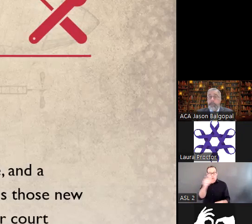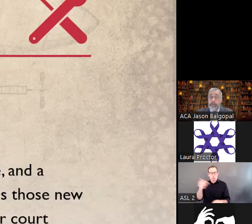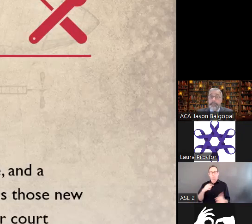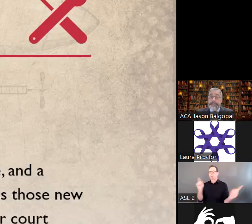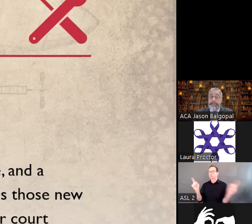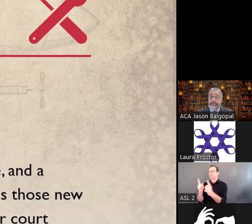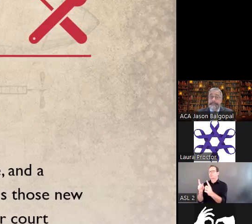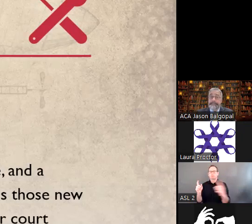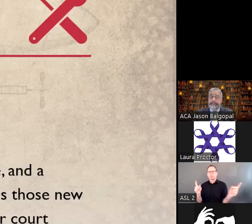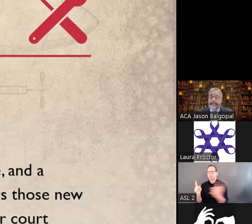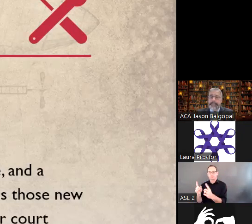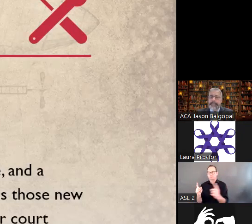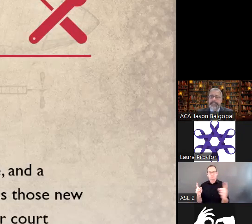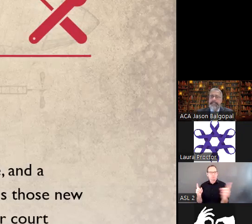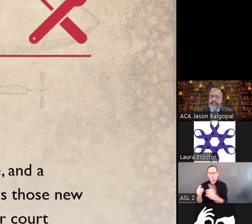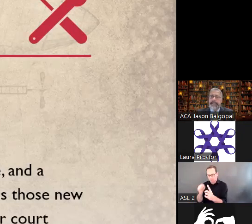Call the police.